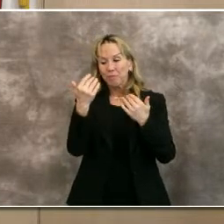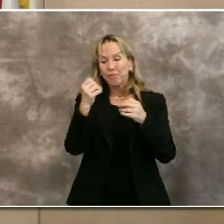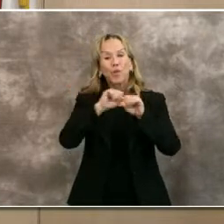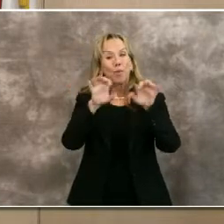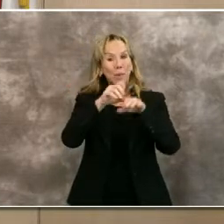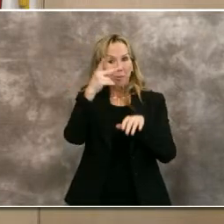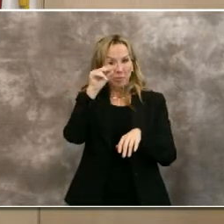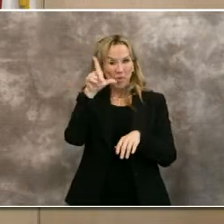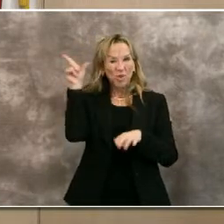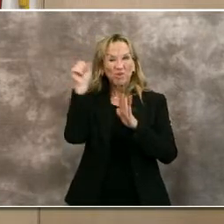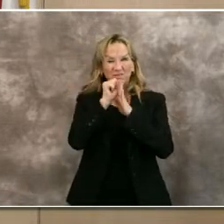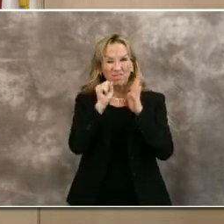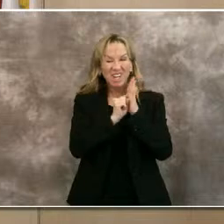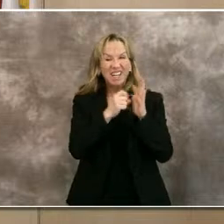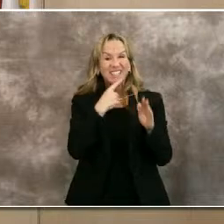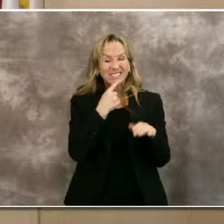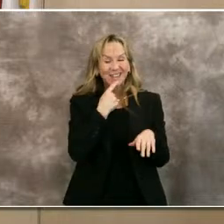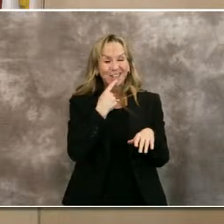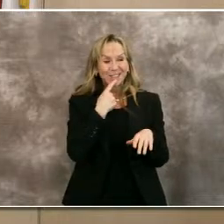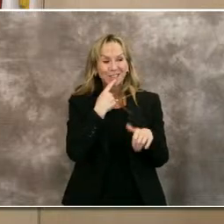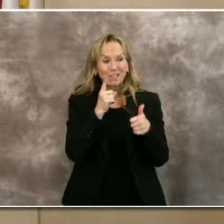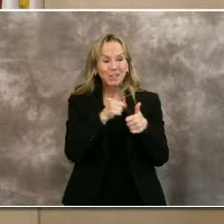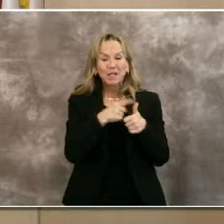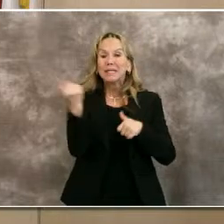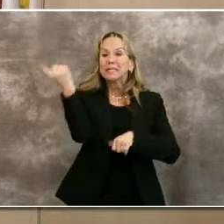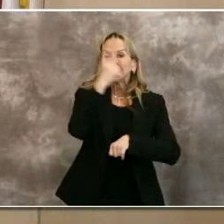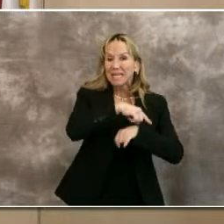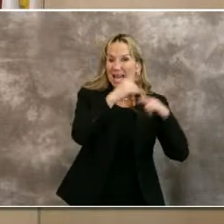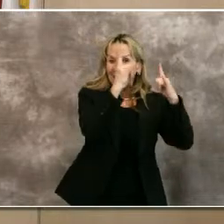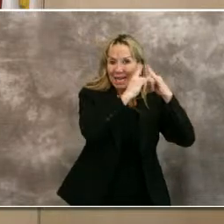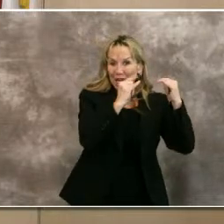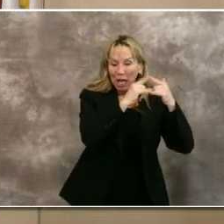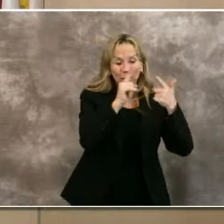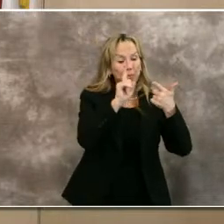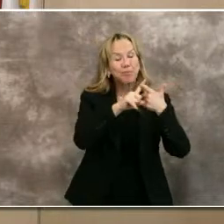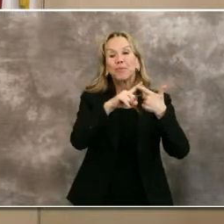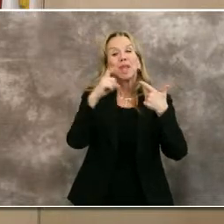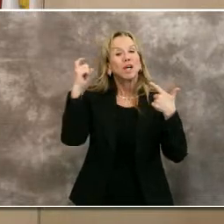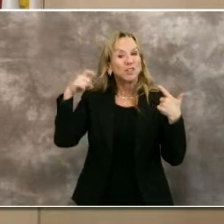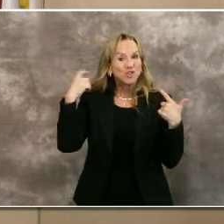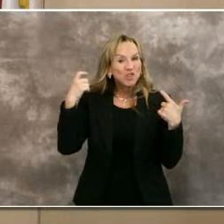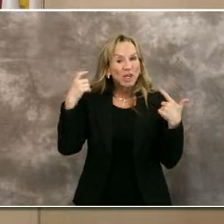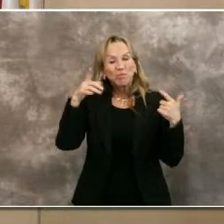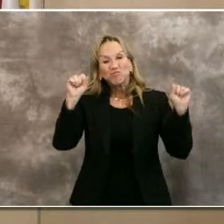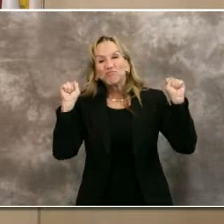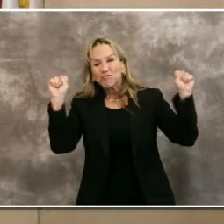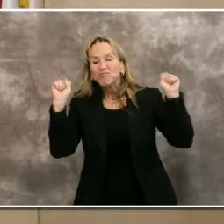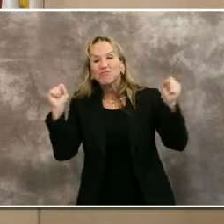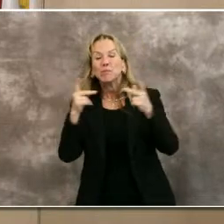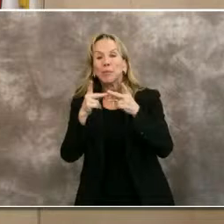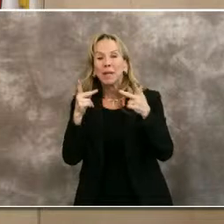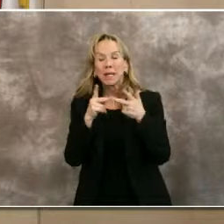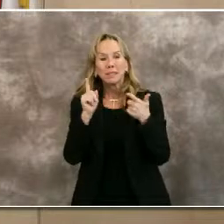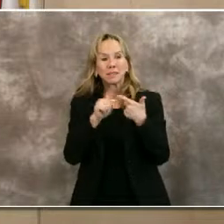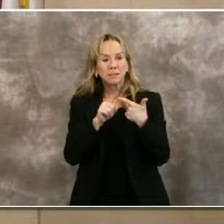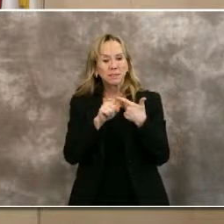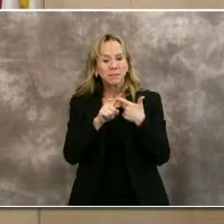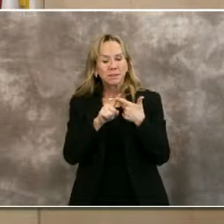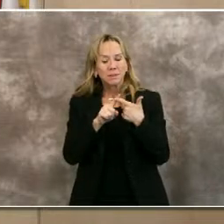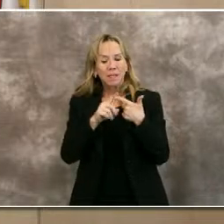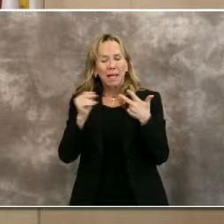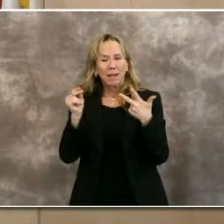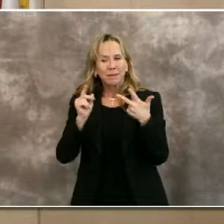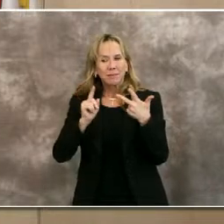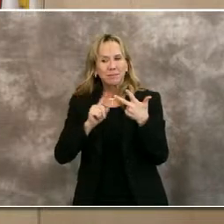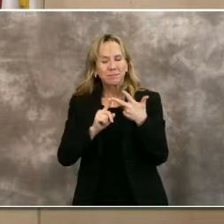the state. It includes day camps, gyms, and there's a third one.